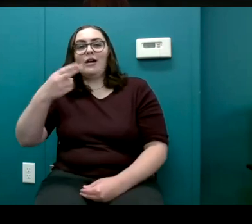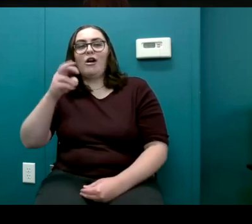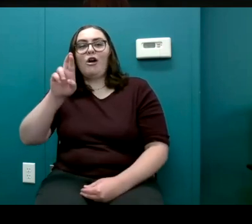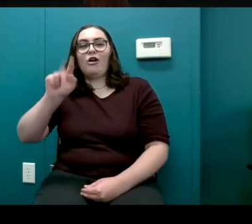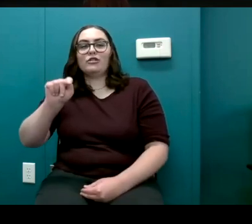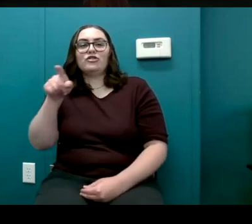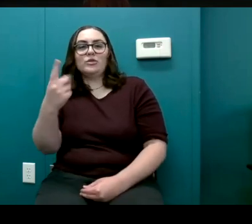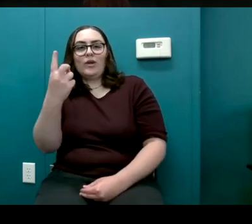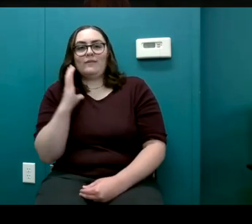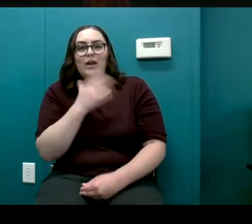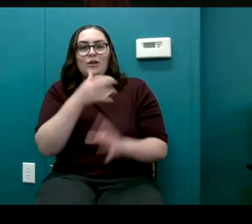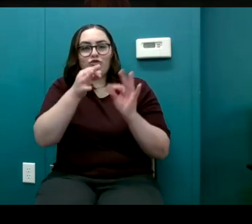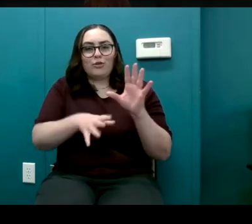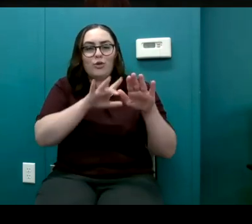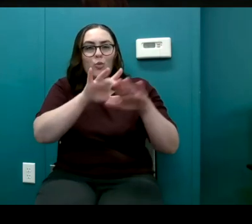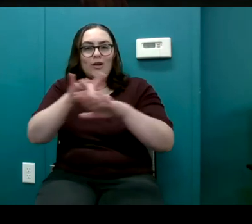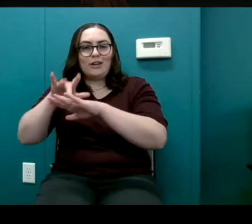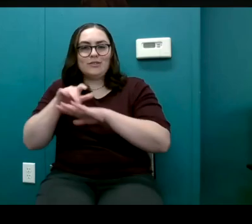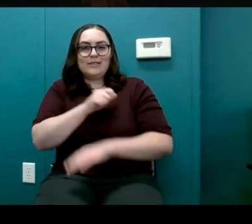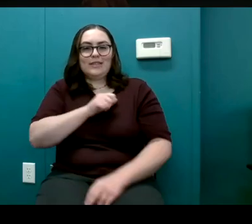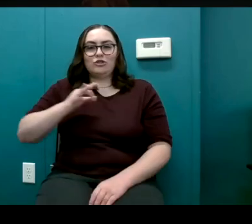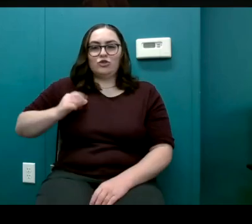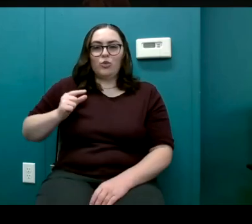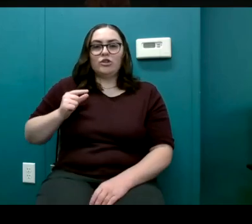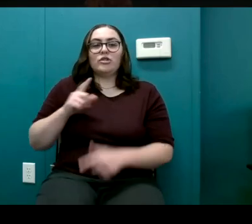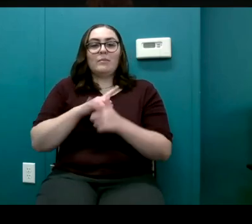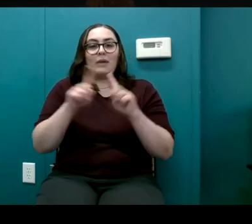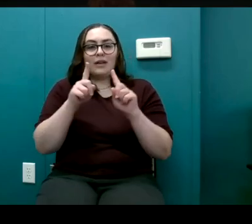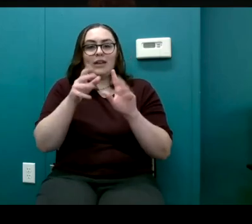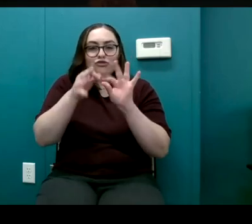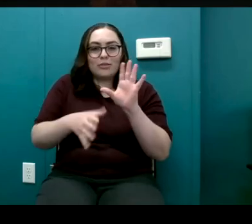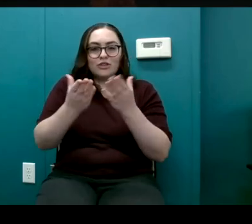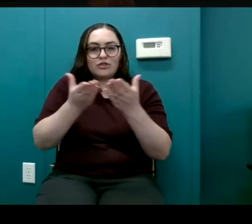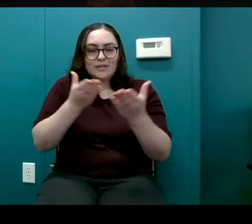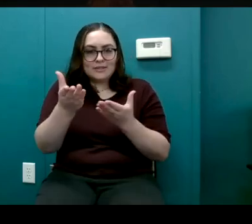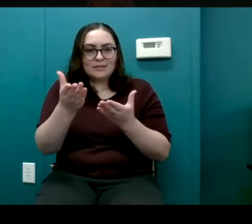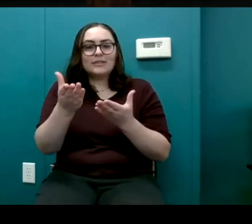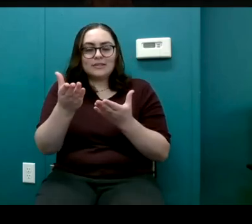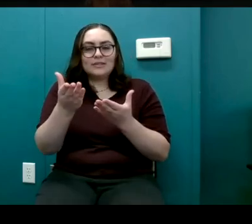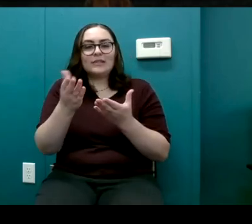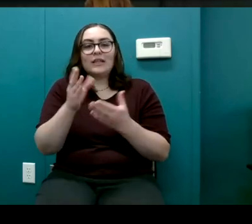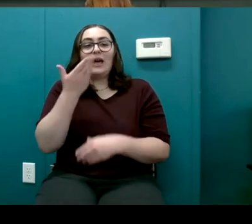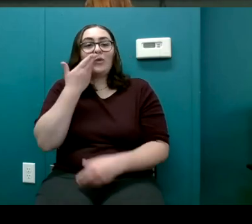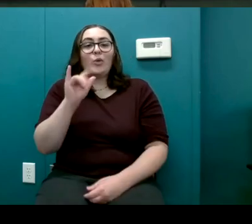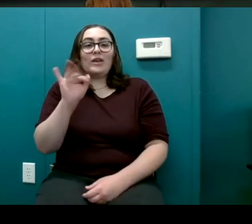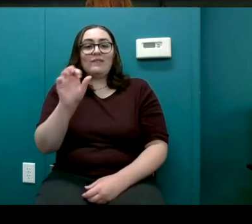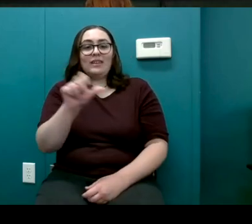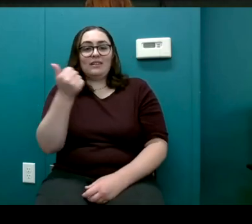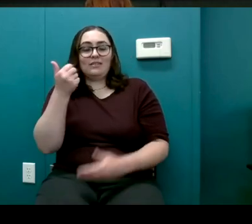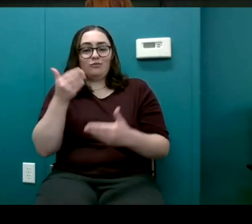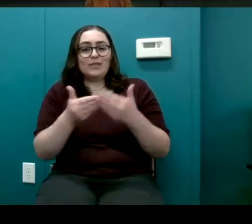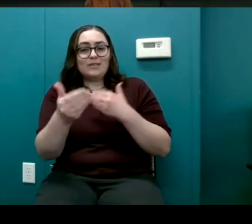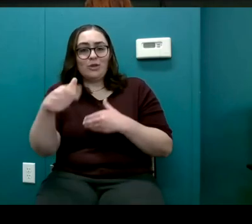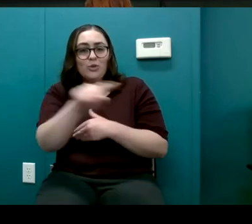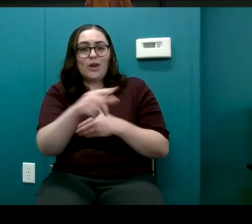down in St. George. But if you pull up this interpreting services down at the bottom, I don't know if any of the rest of you in other districts